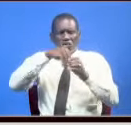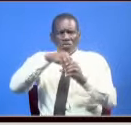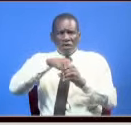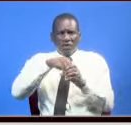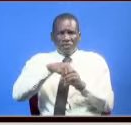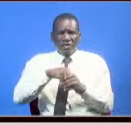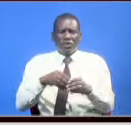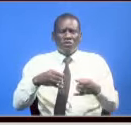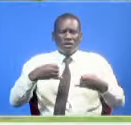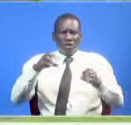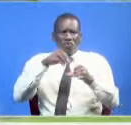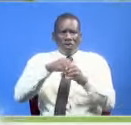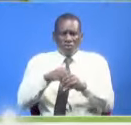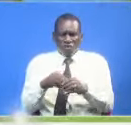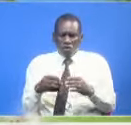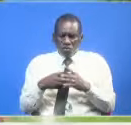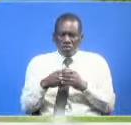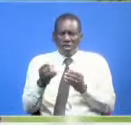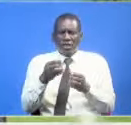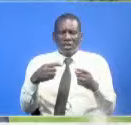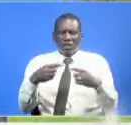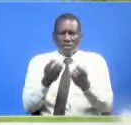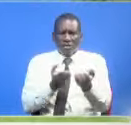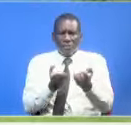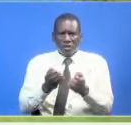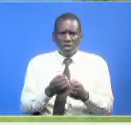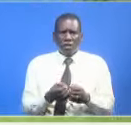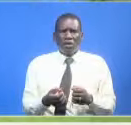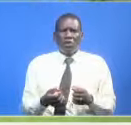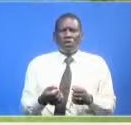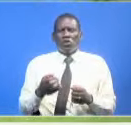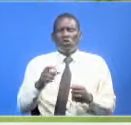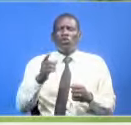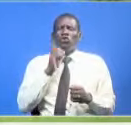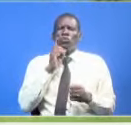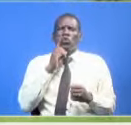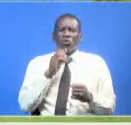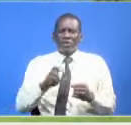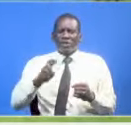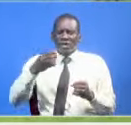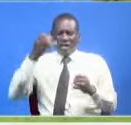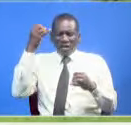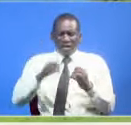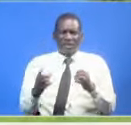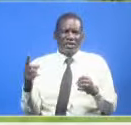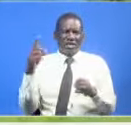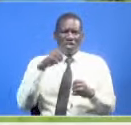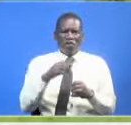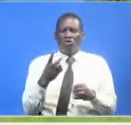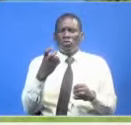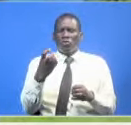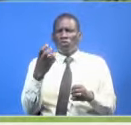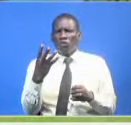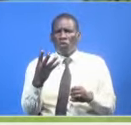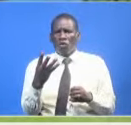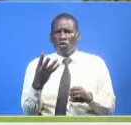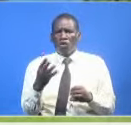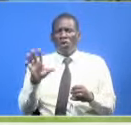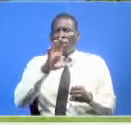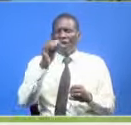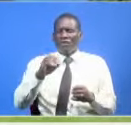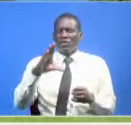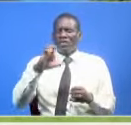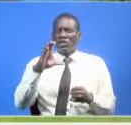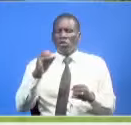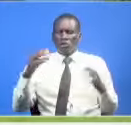in startups. Now, tomorrow, Friday the 17th, will be the second and final day of the 2024 edition of the Africa CEO